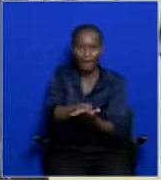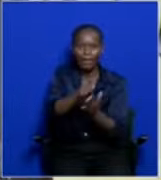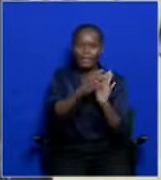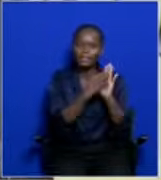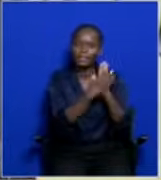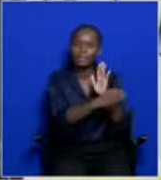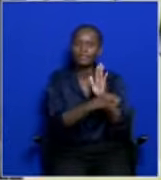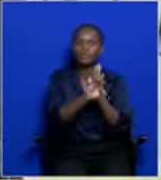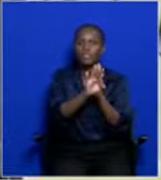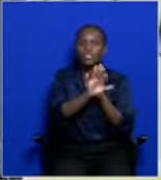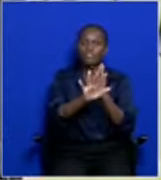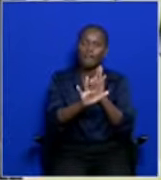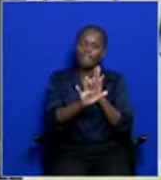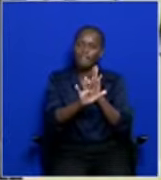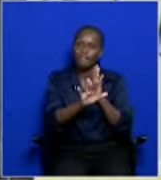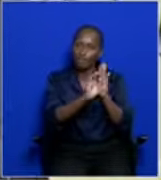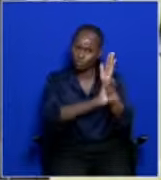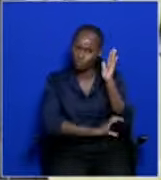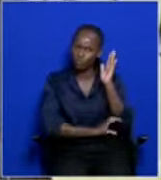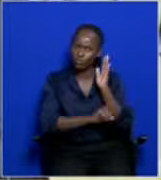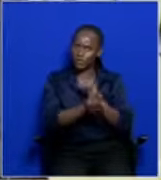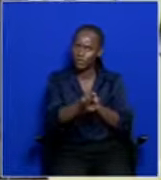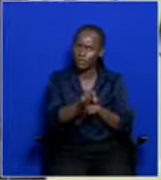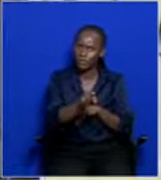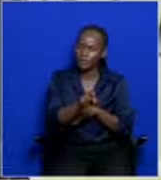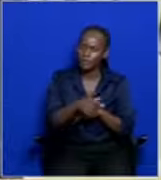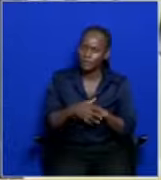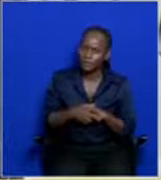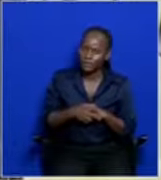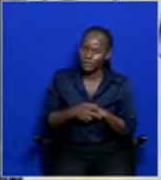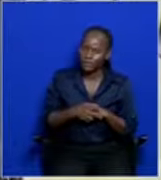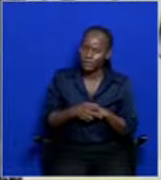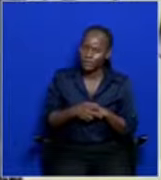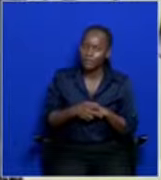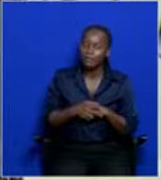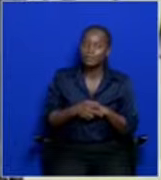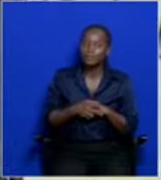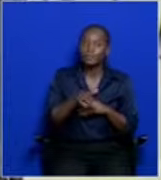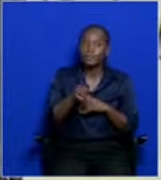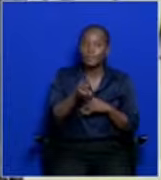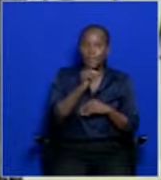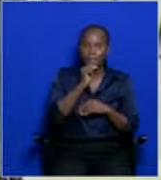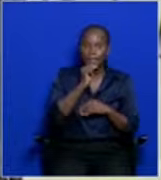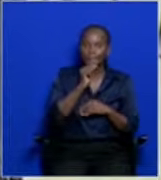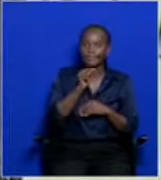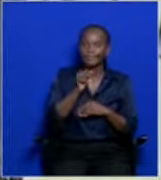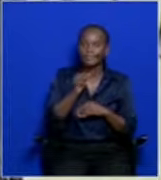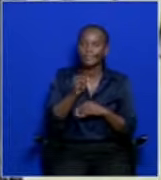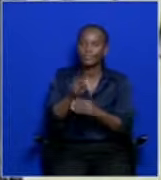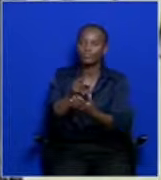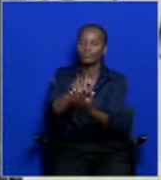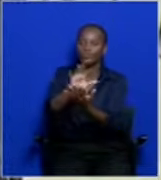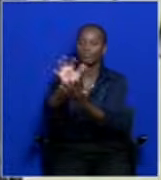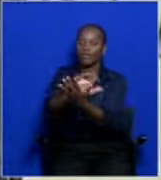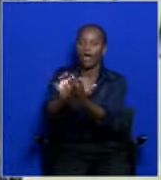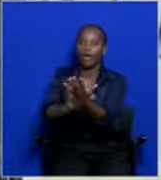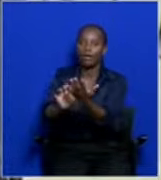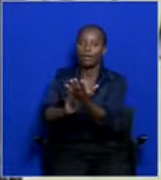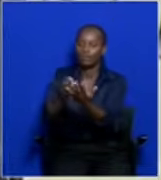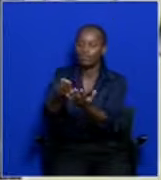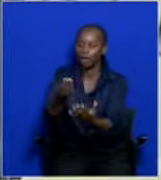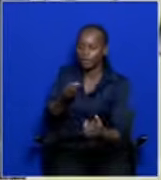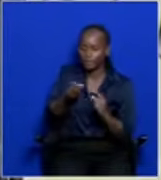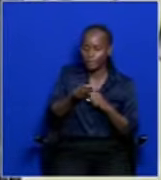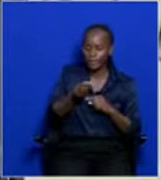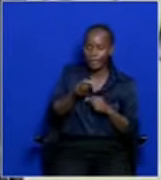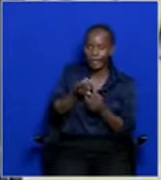if you wrote a book and then you send it, the requirement is that he must sign. I must see